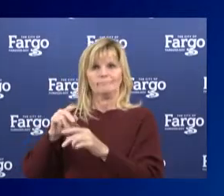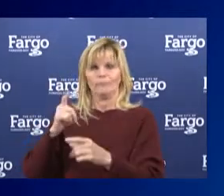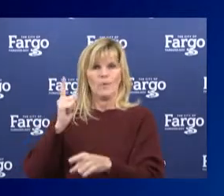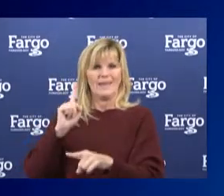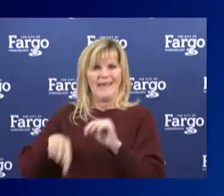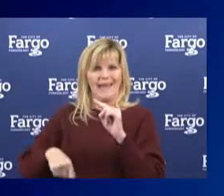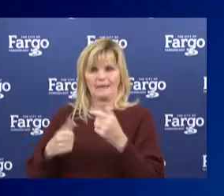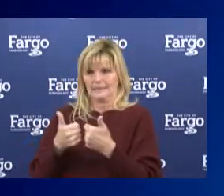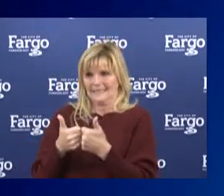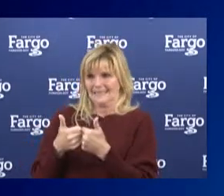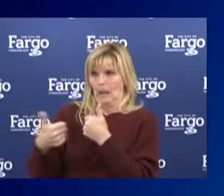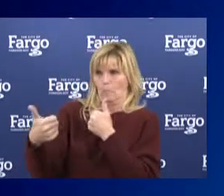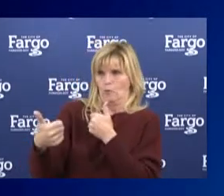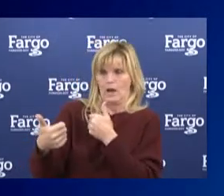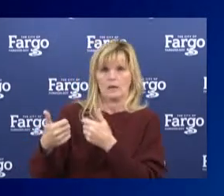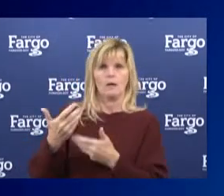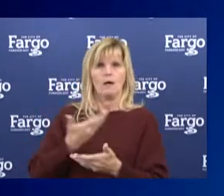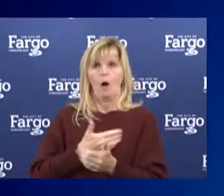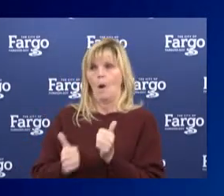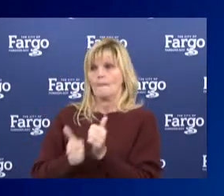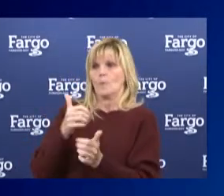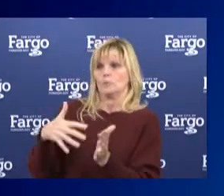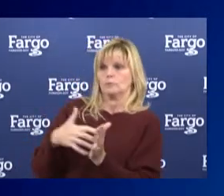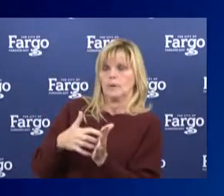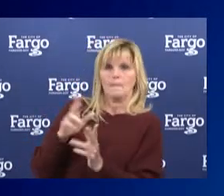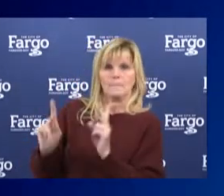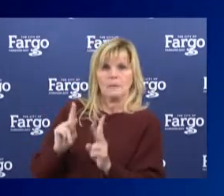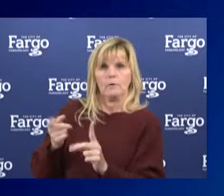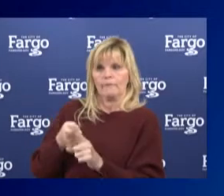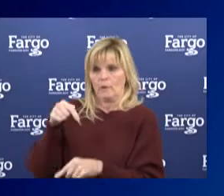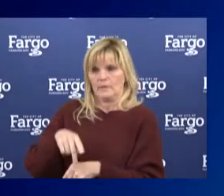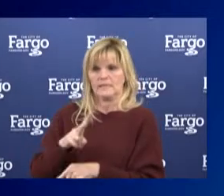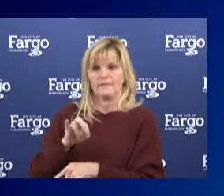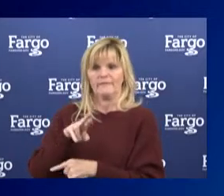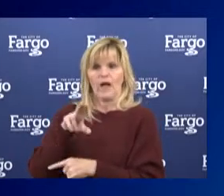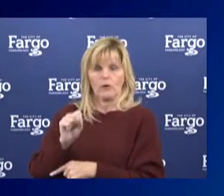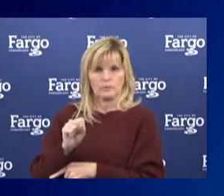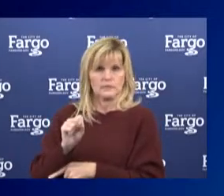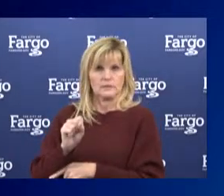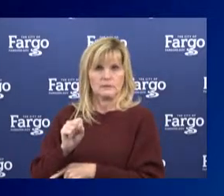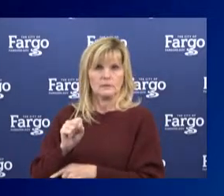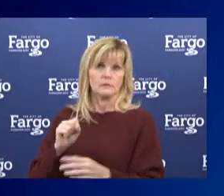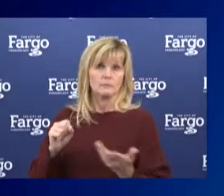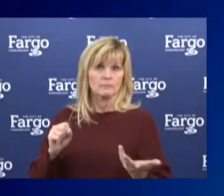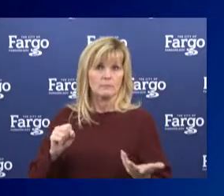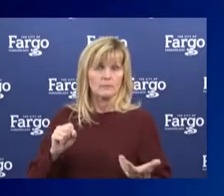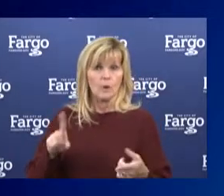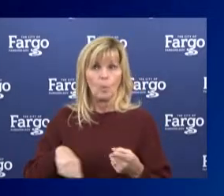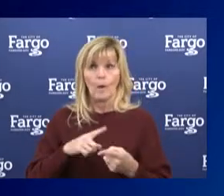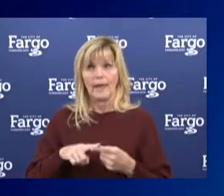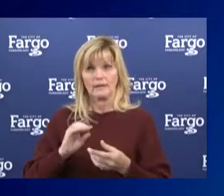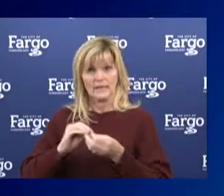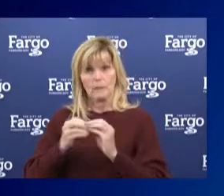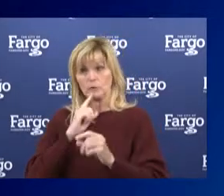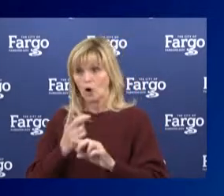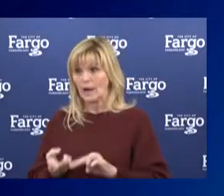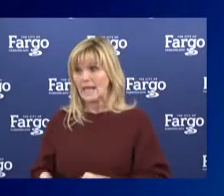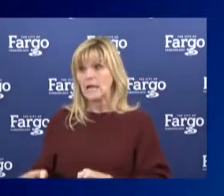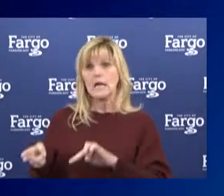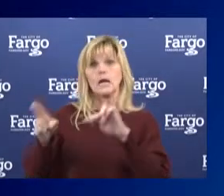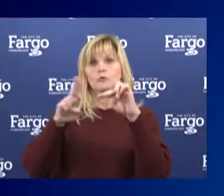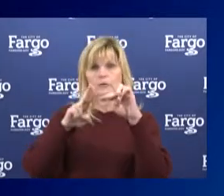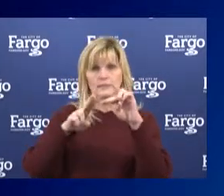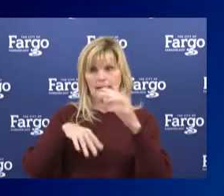and protect our most vulnerable residents from this virus when it's increasing in substantial numbers